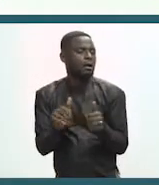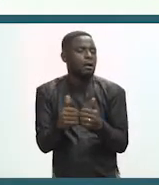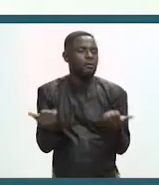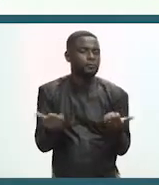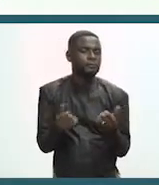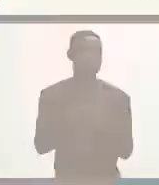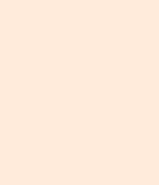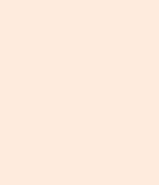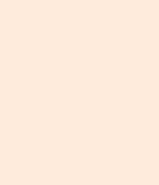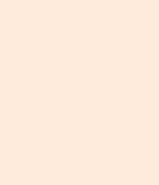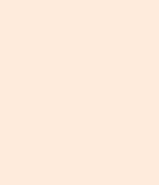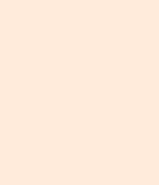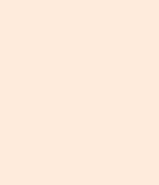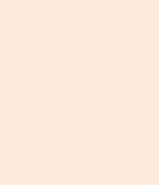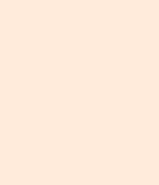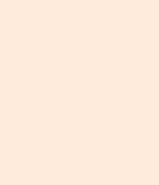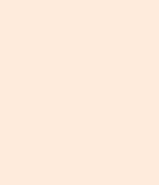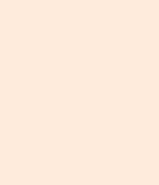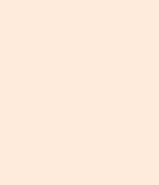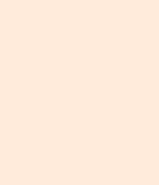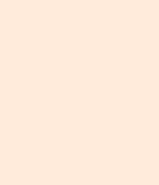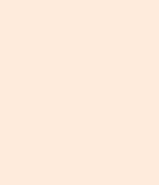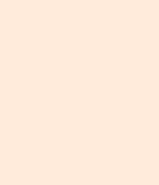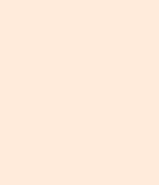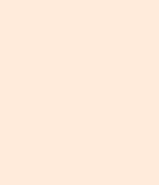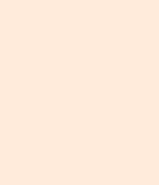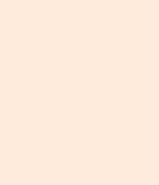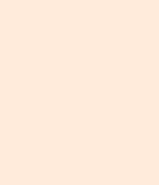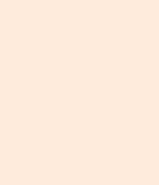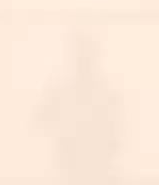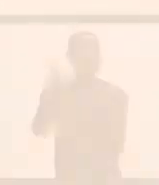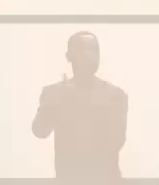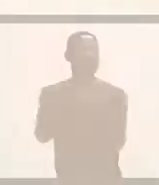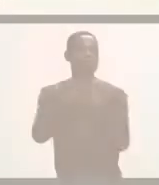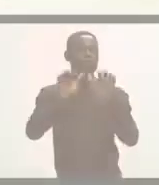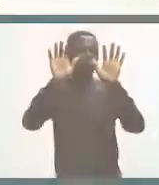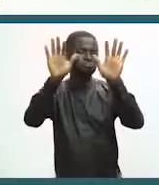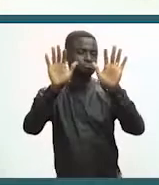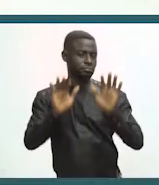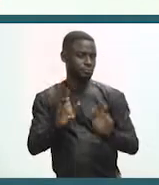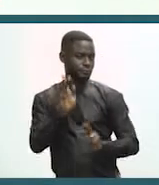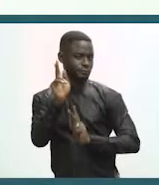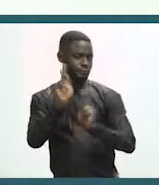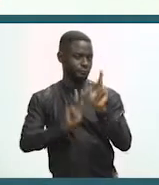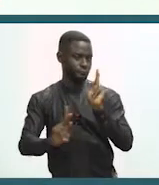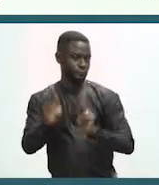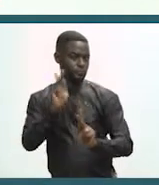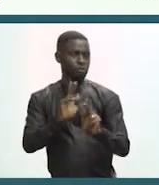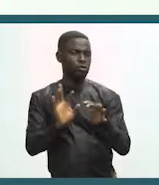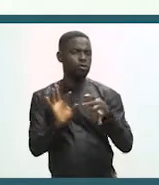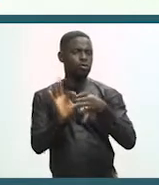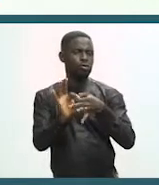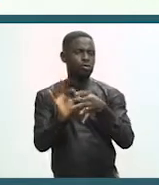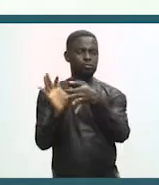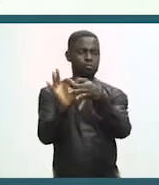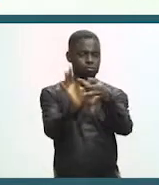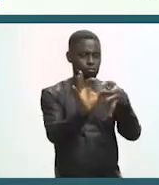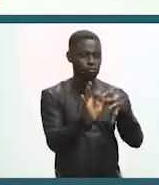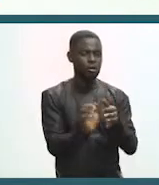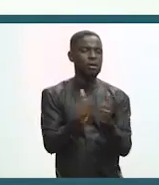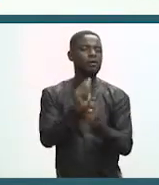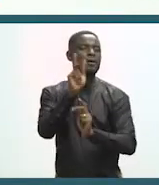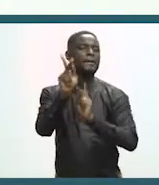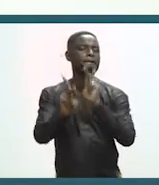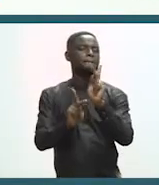Number three, surround yourself with amazing people. Connect with people you trust or